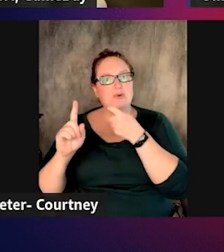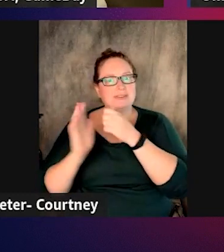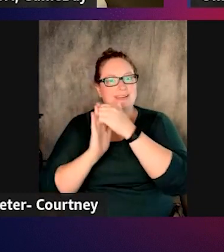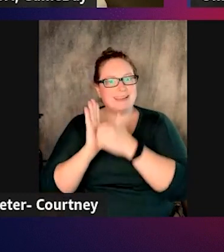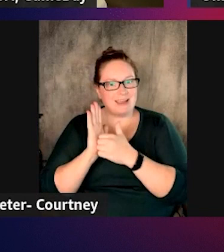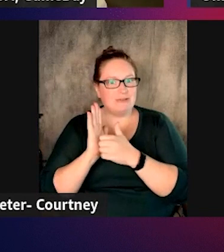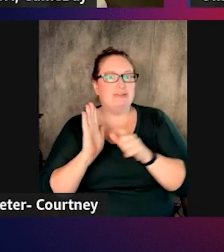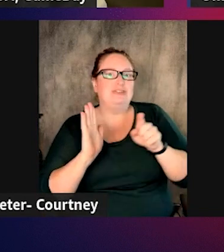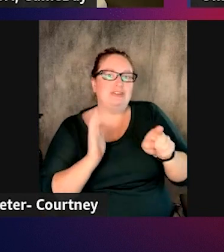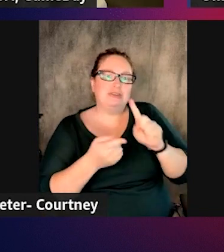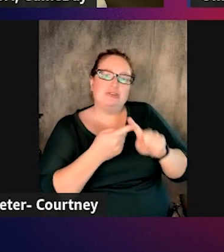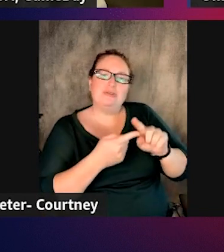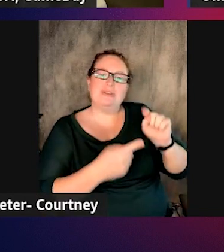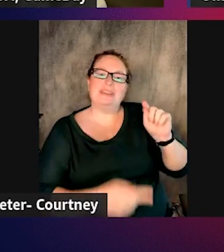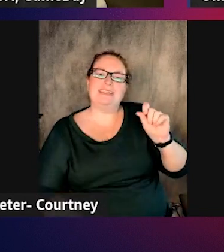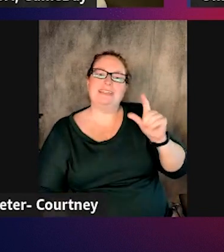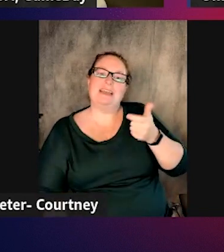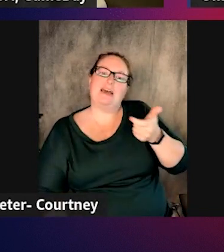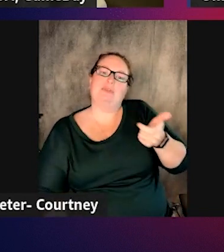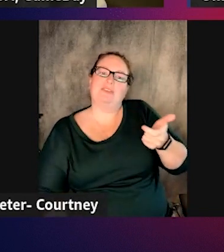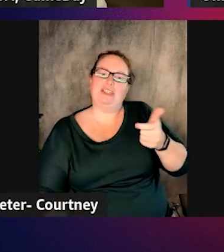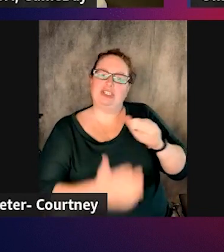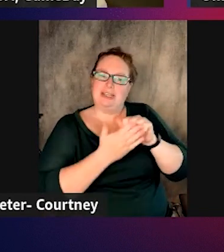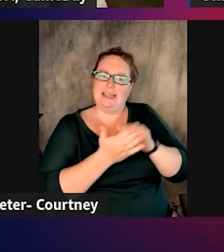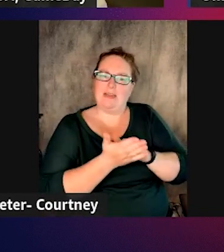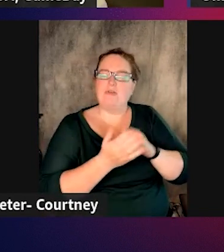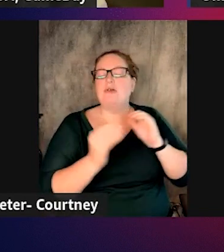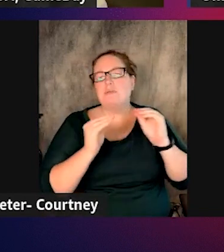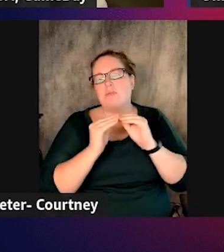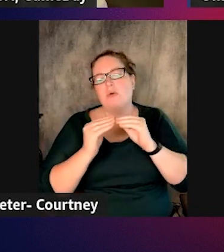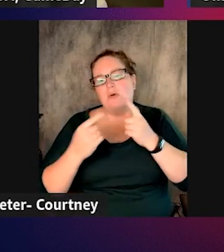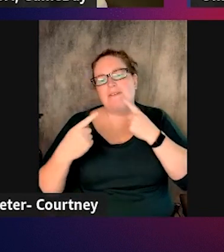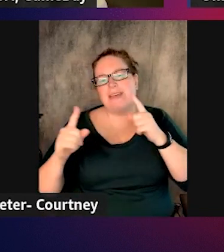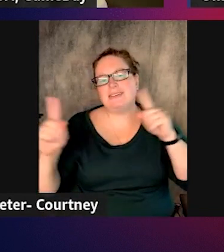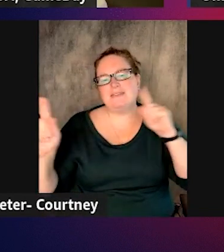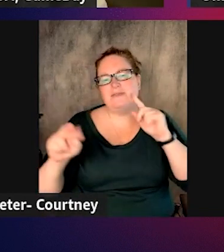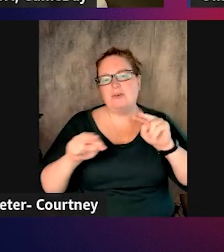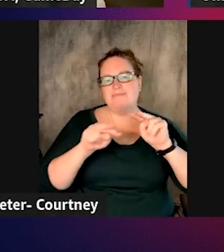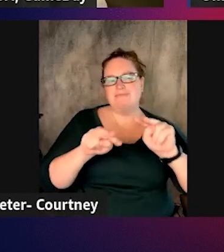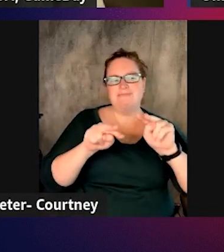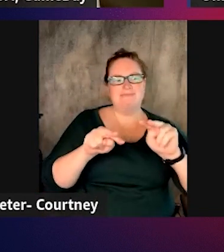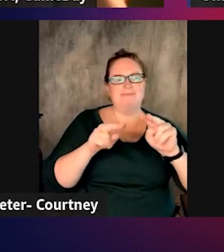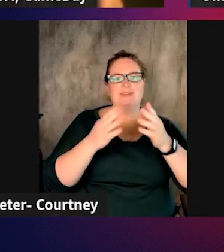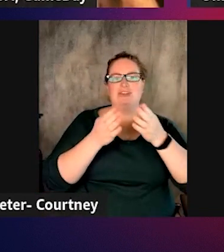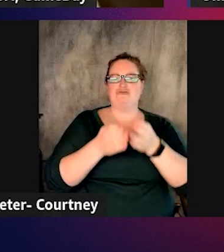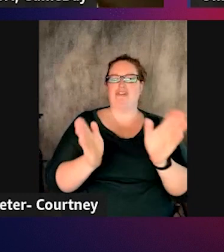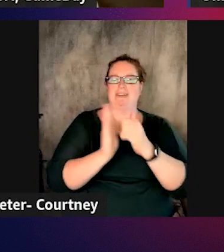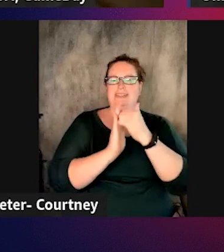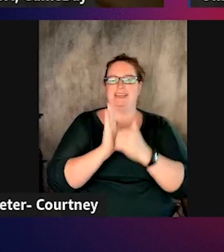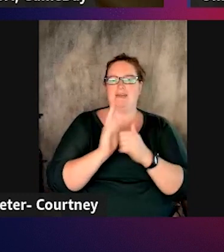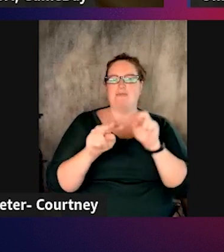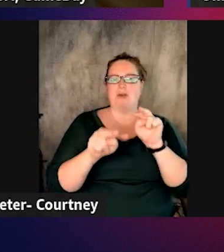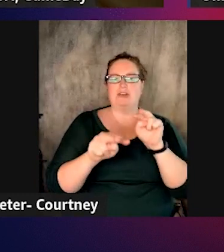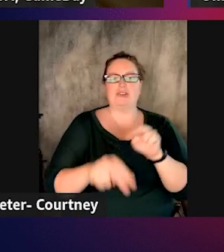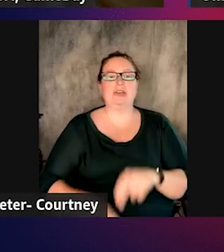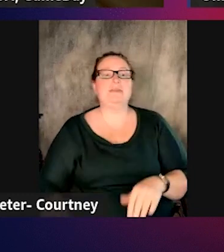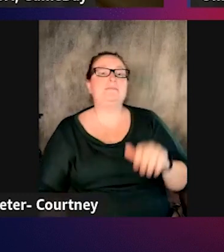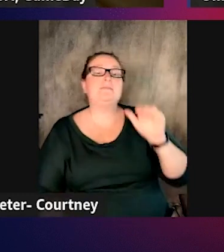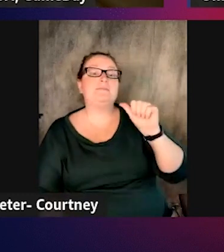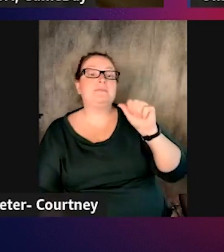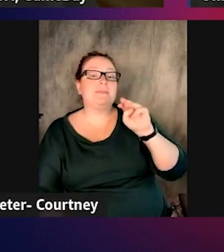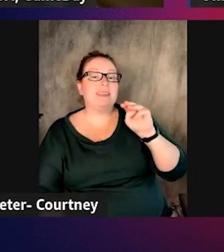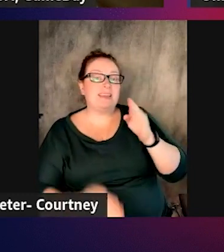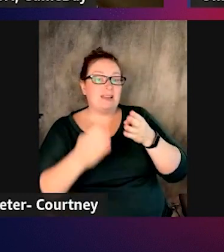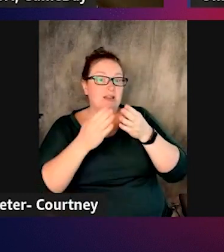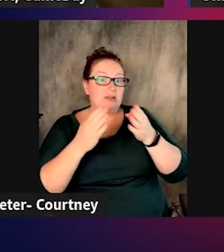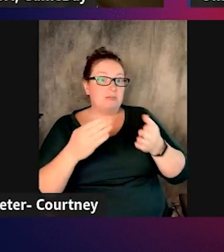lot easier and effective way to handle cross-account monitoring and centralized monitoring. Now, cross-account, that might be